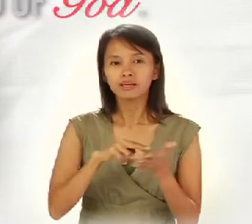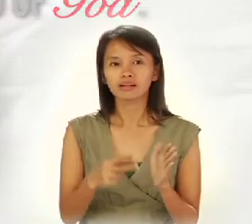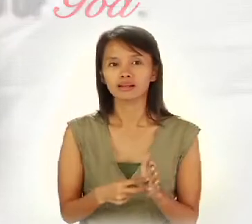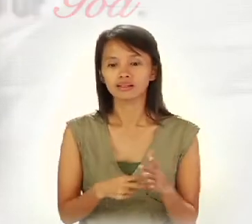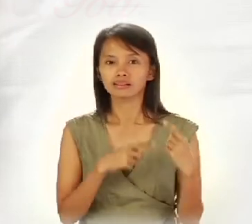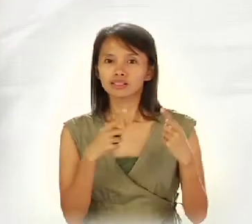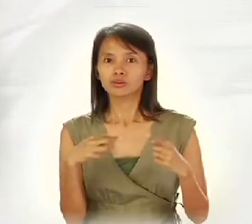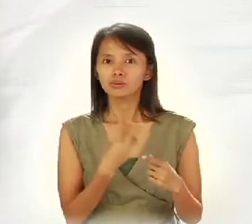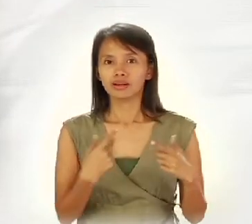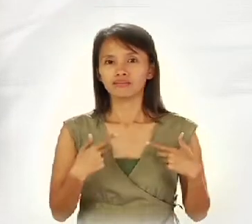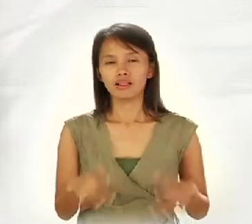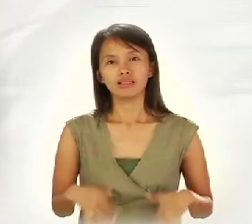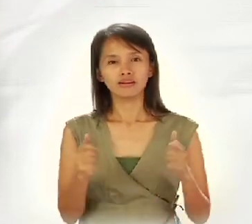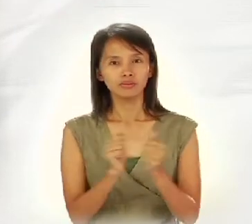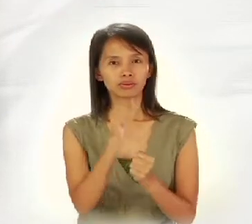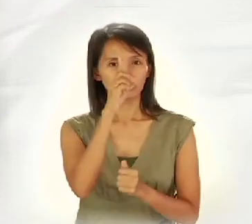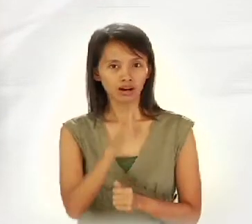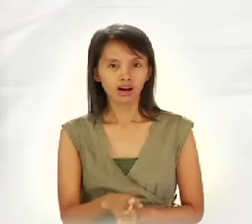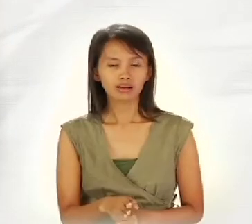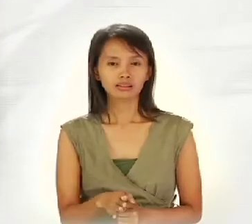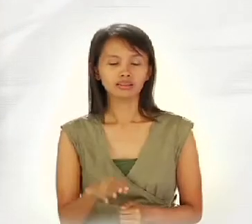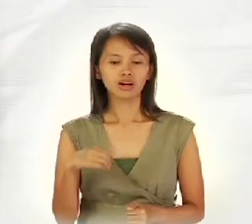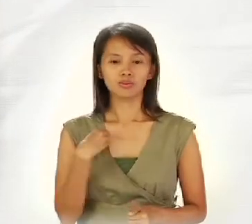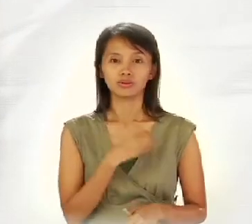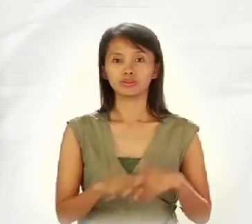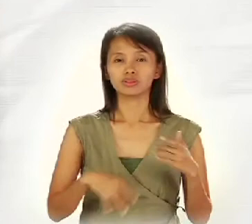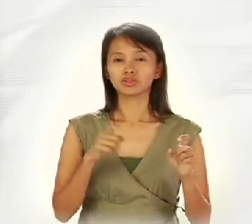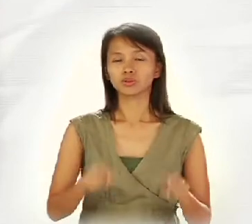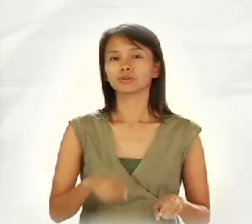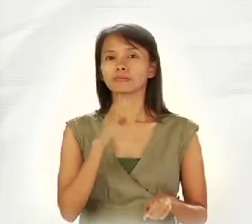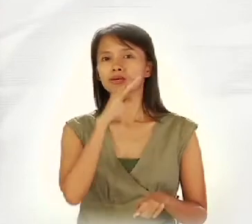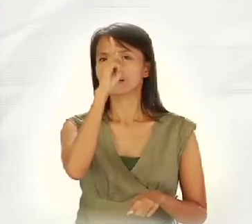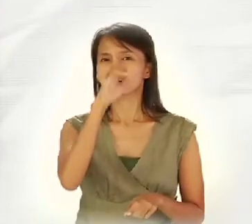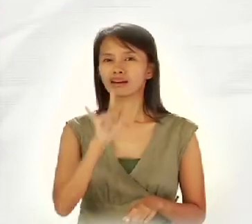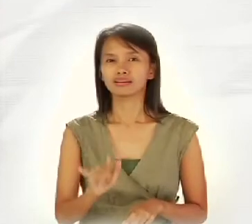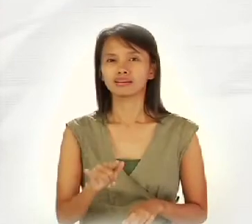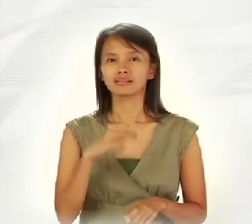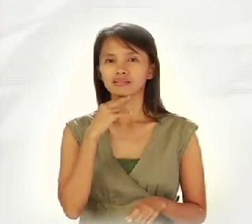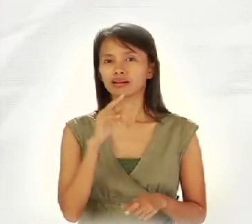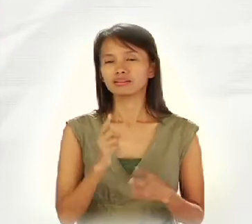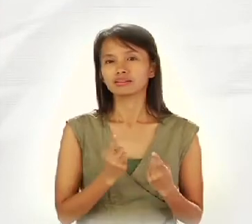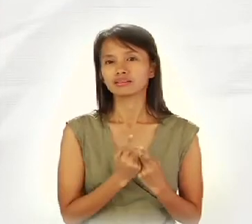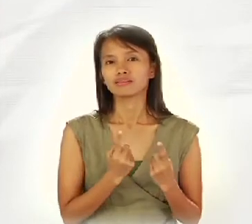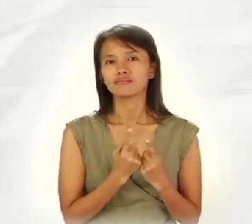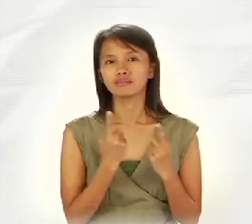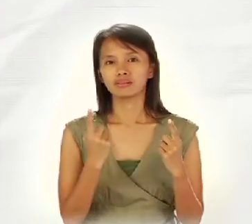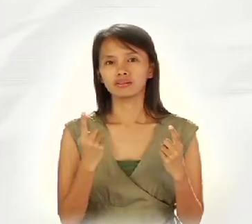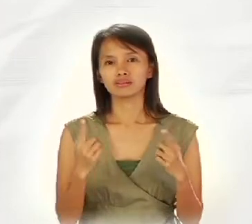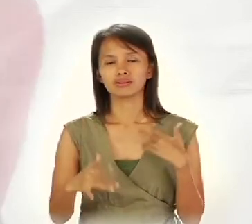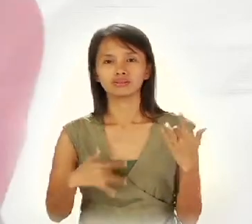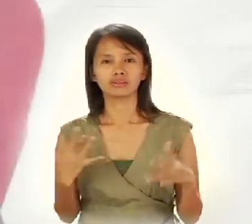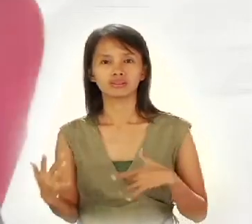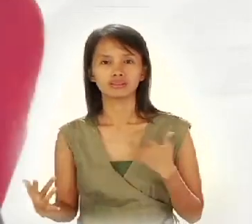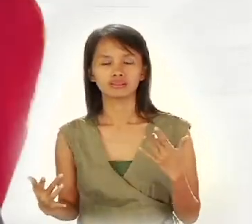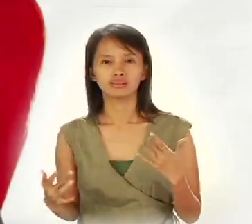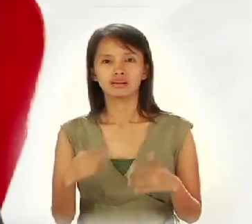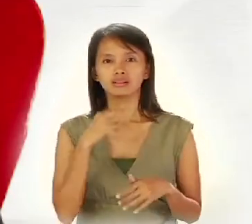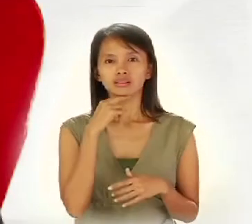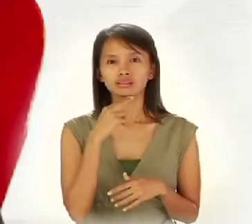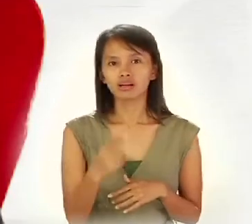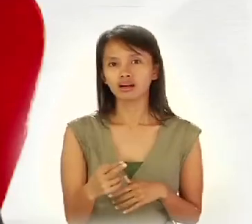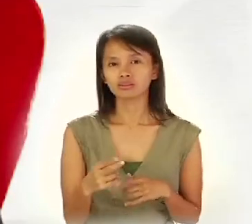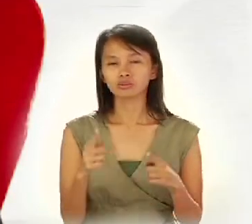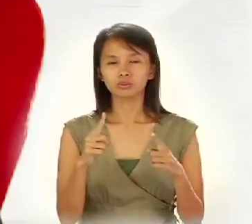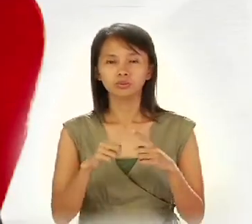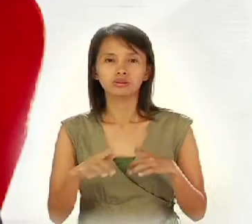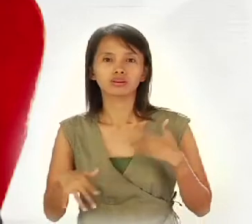God, our concern should be godly, not sinful concerns, not